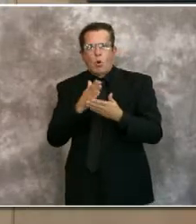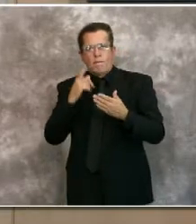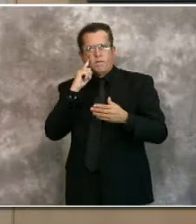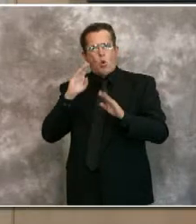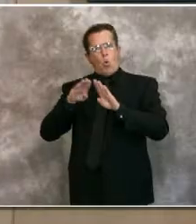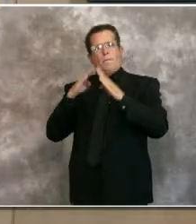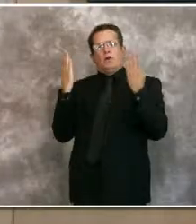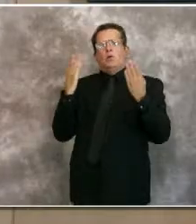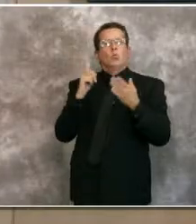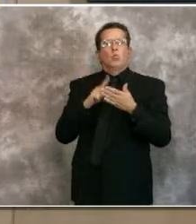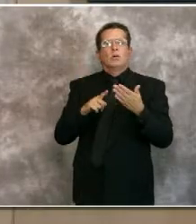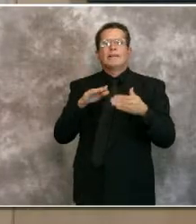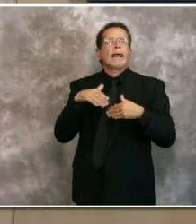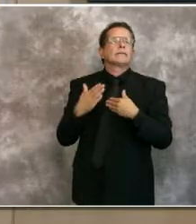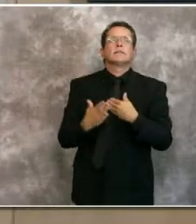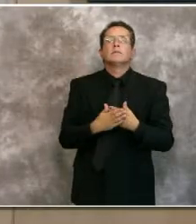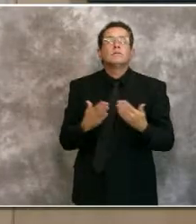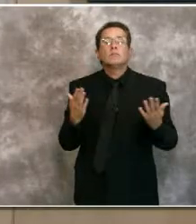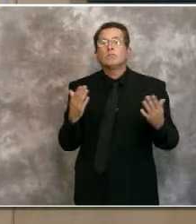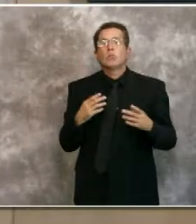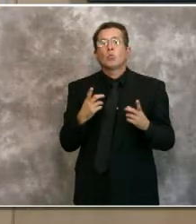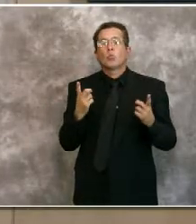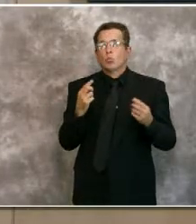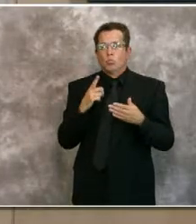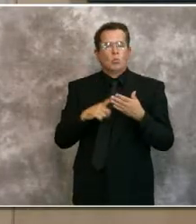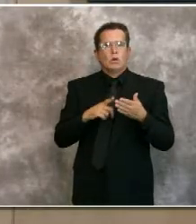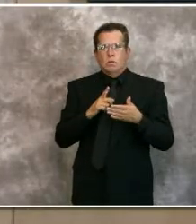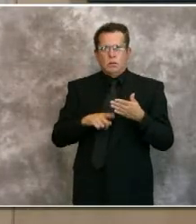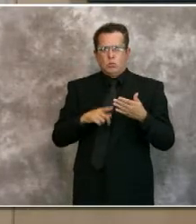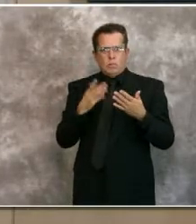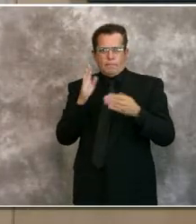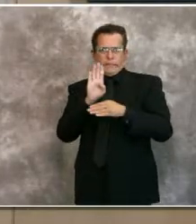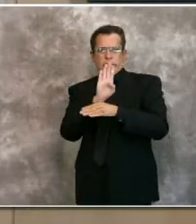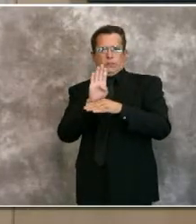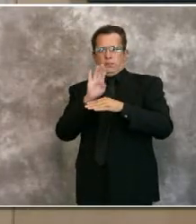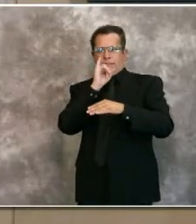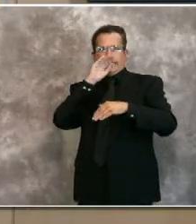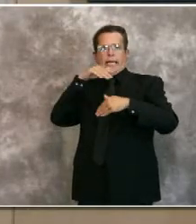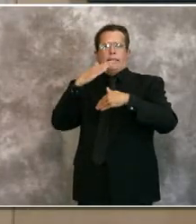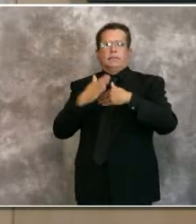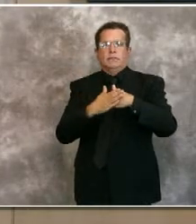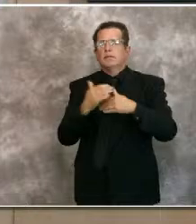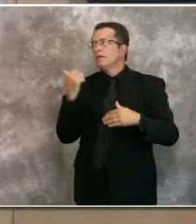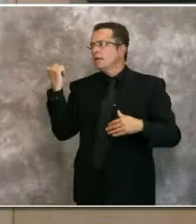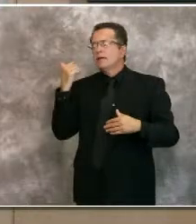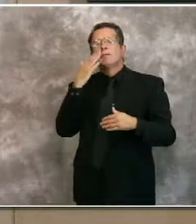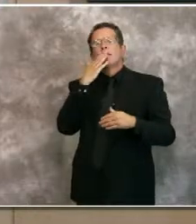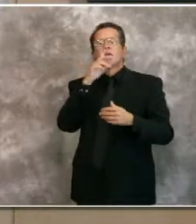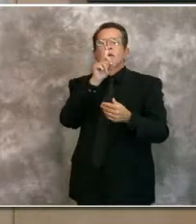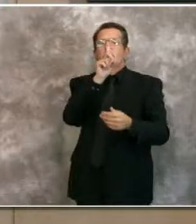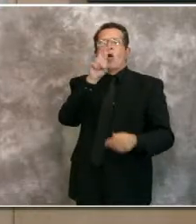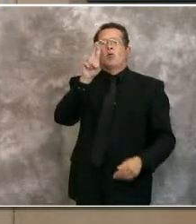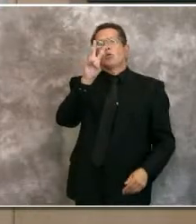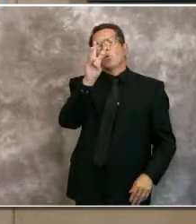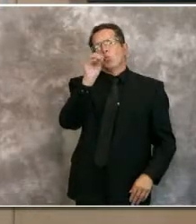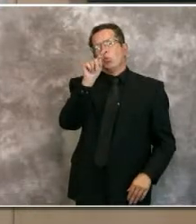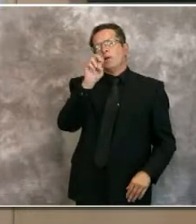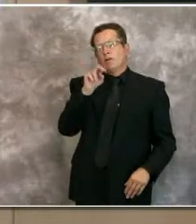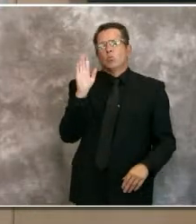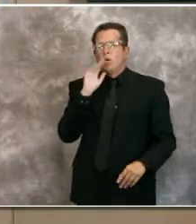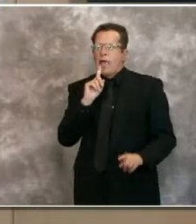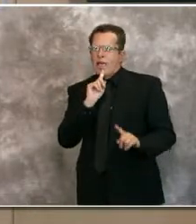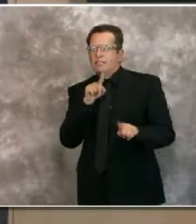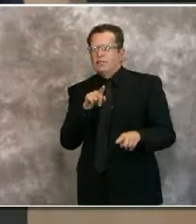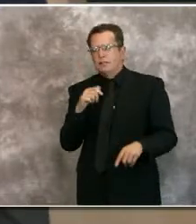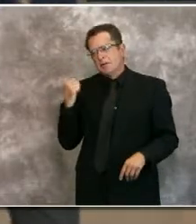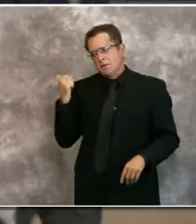reopening that we have paused? What would be those entities? I'll defer that one to Dr. Wooten because she's been working on that much more than I